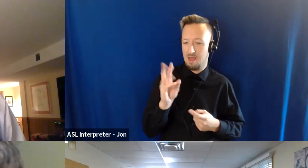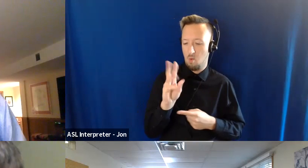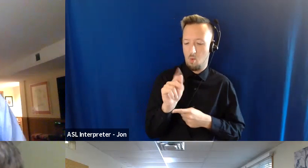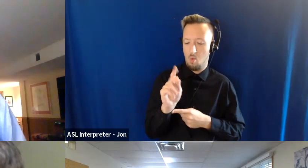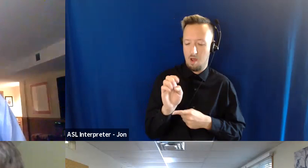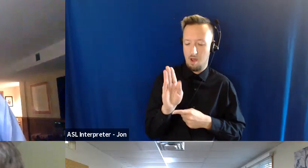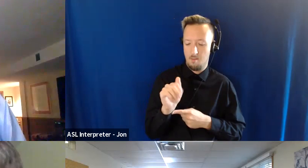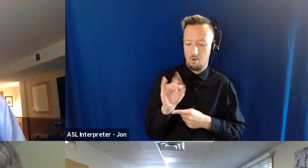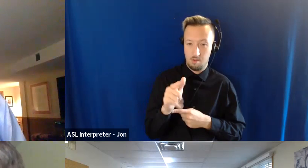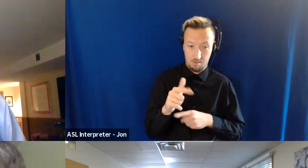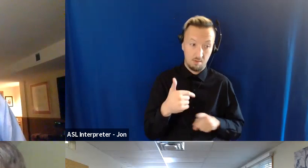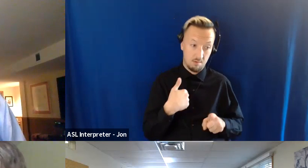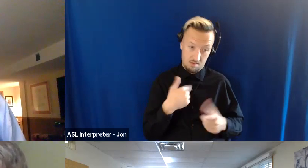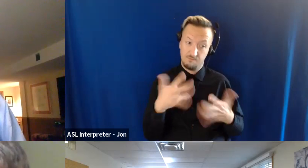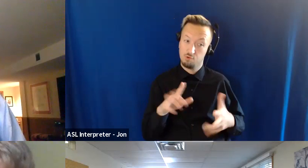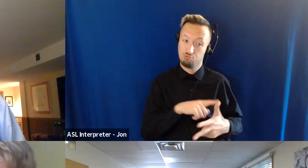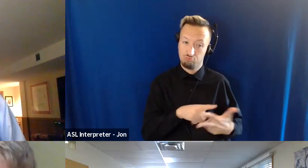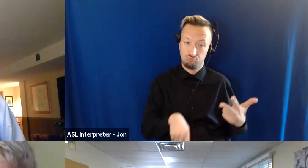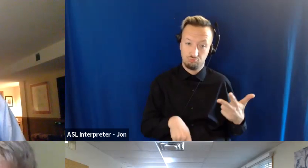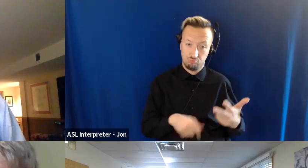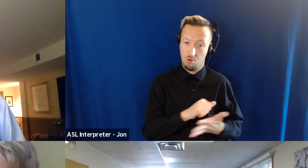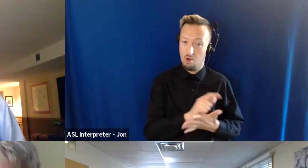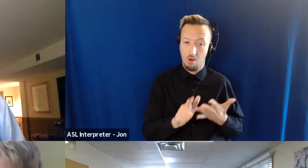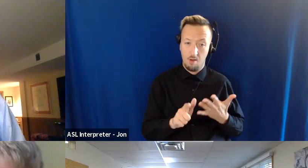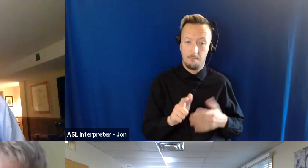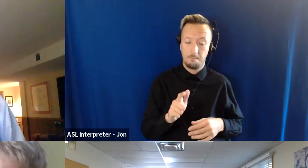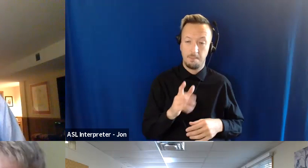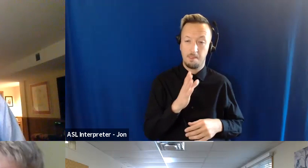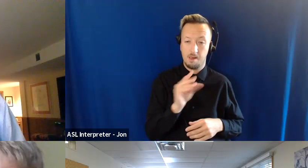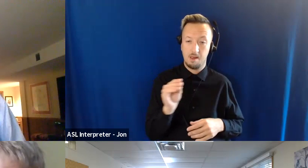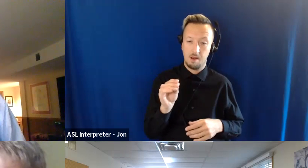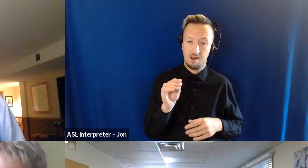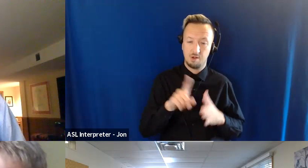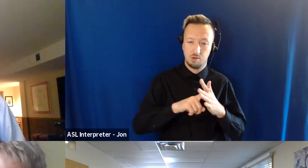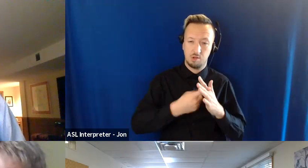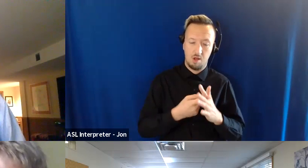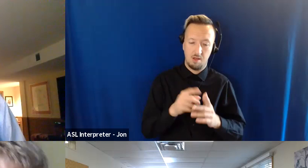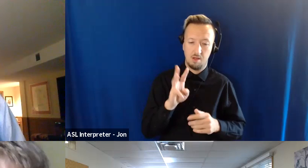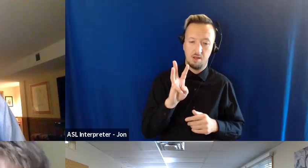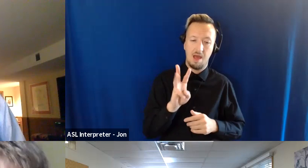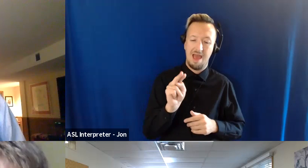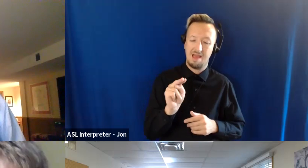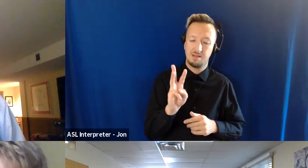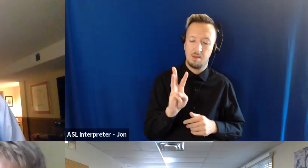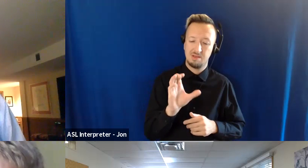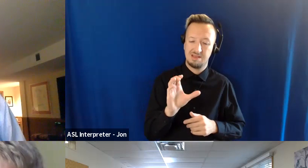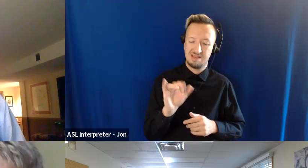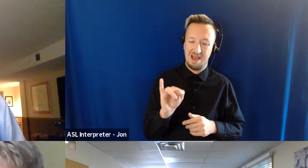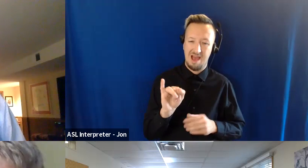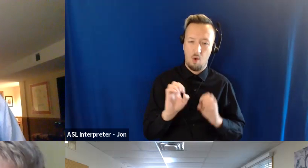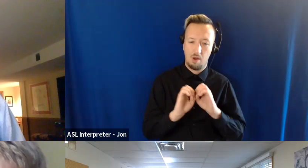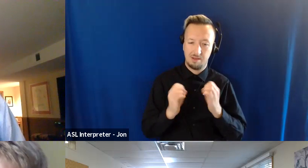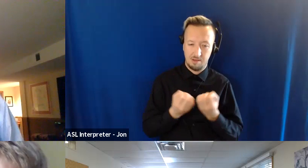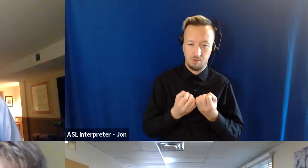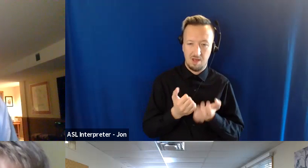wakeboarding, which I've done all of them. And the start of the NWCCI organization that helps